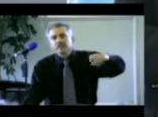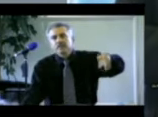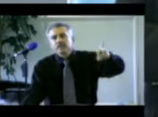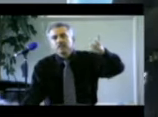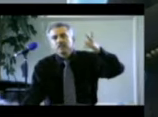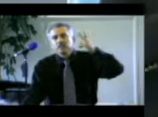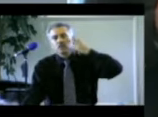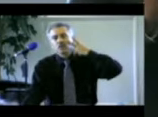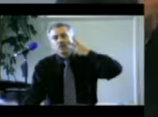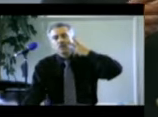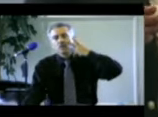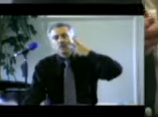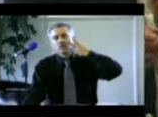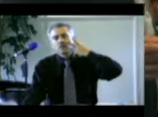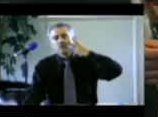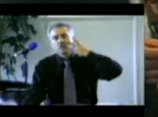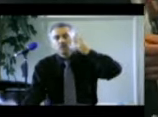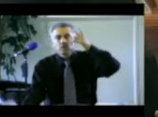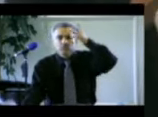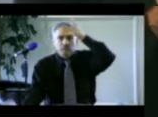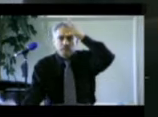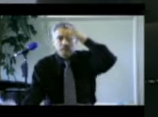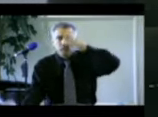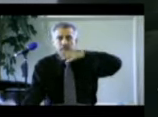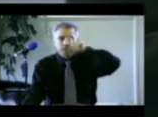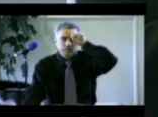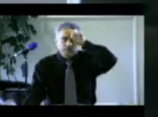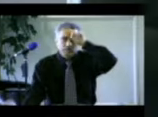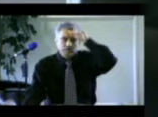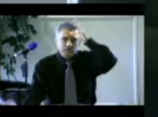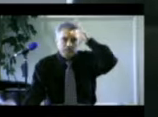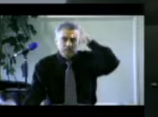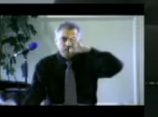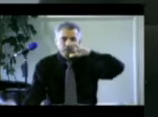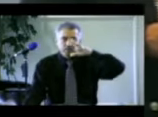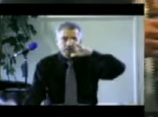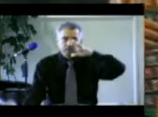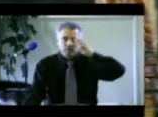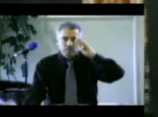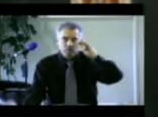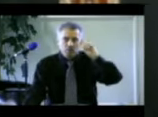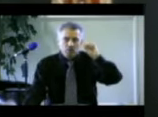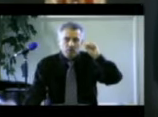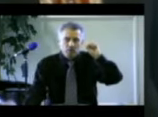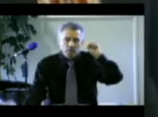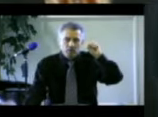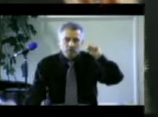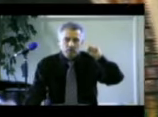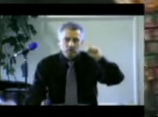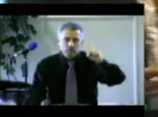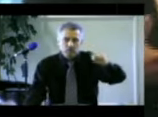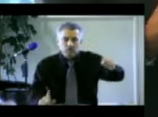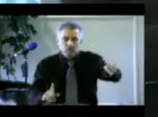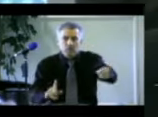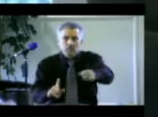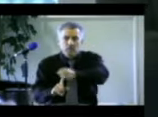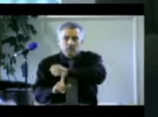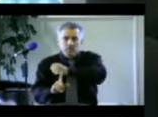saw an Egyptian taskmaster abusing one of his fellow Israelites. And he was